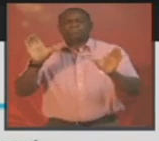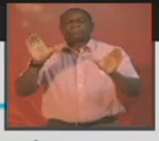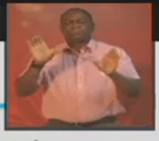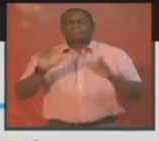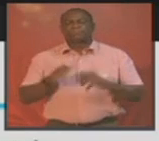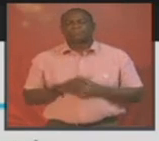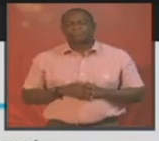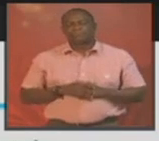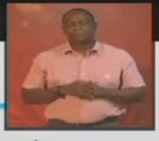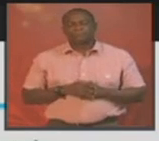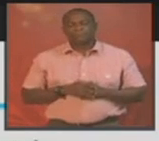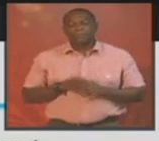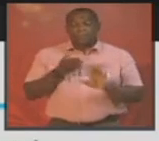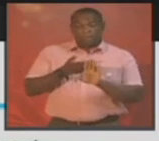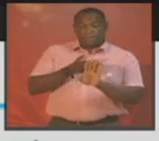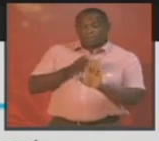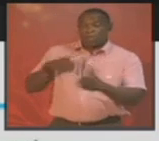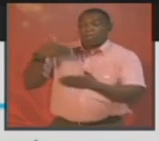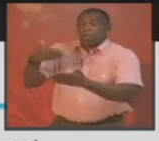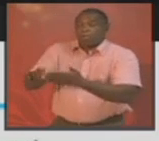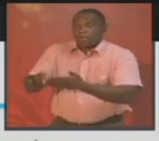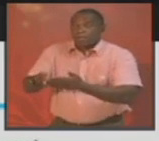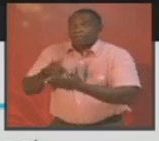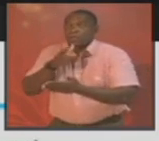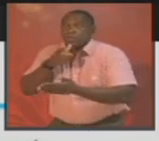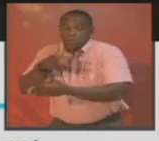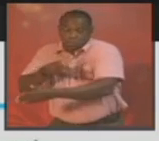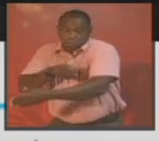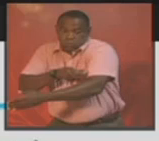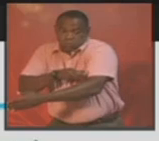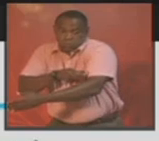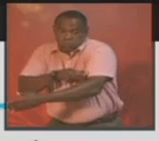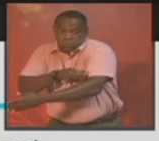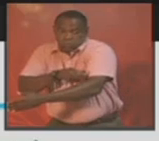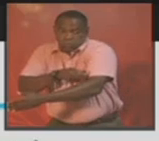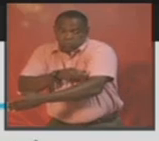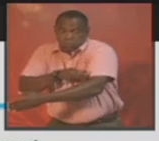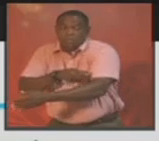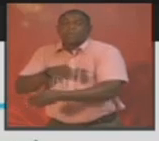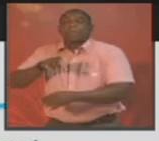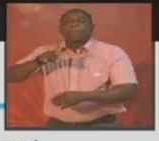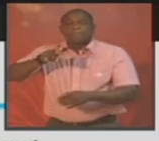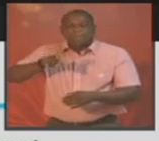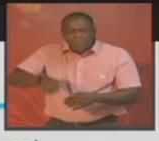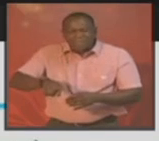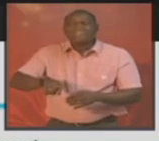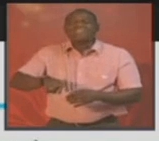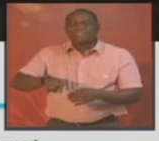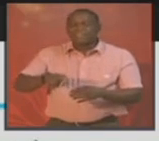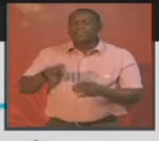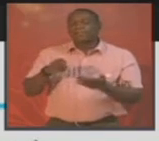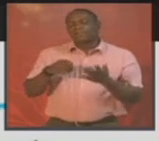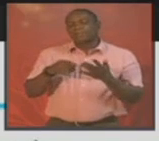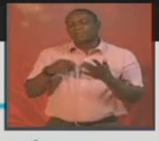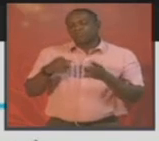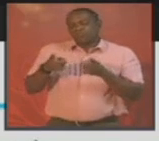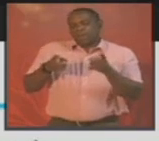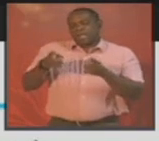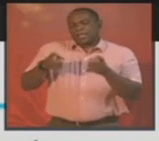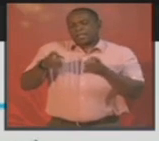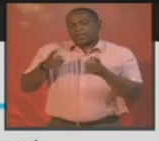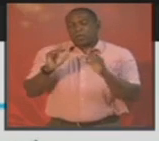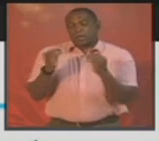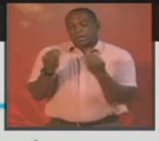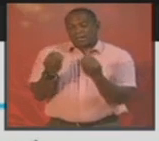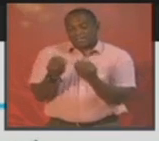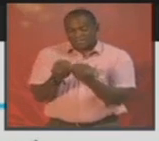it passes through the national regulatory body, which would validate, which would assess all of these documentation.